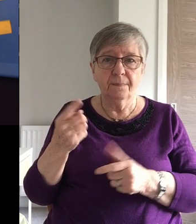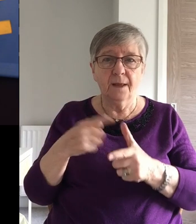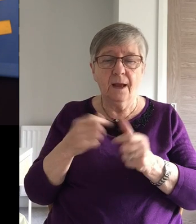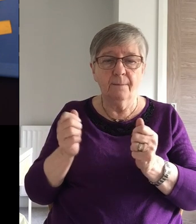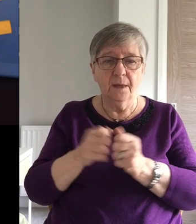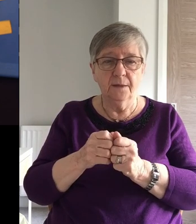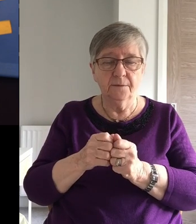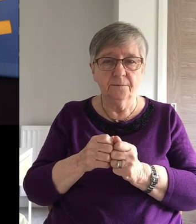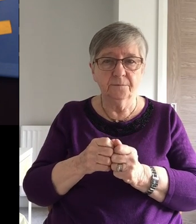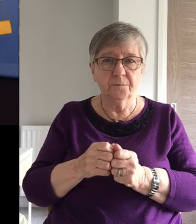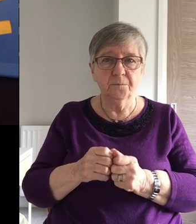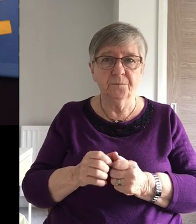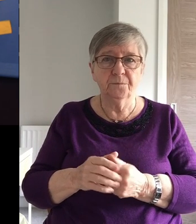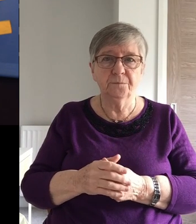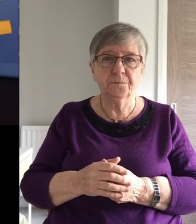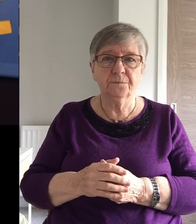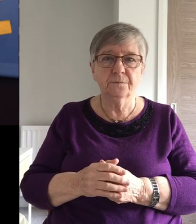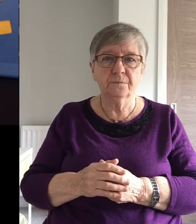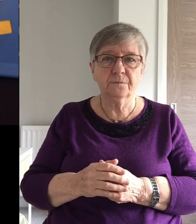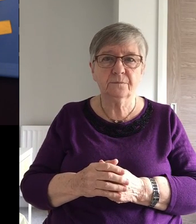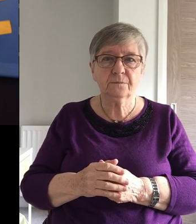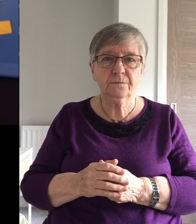Amen.